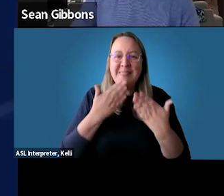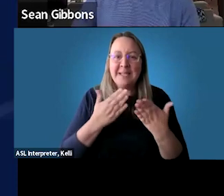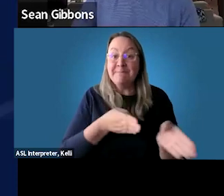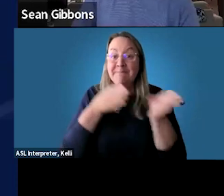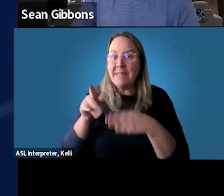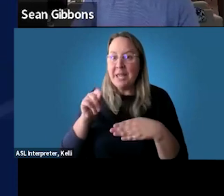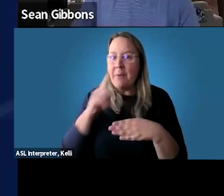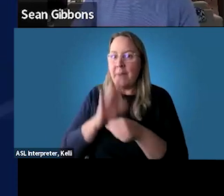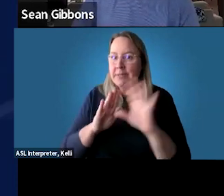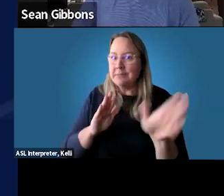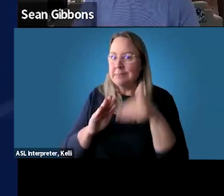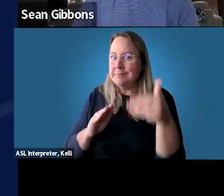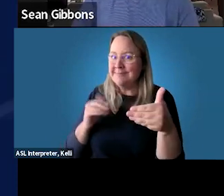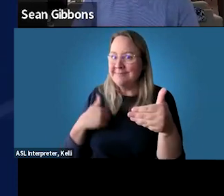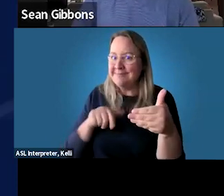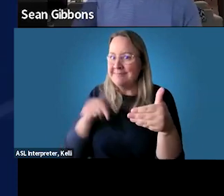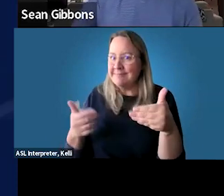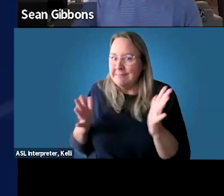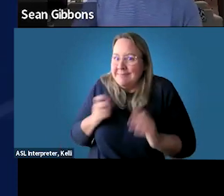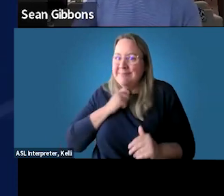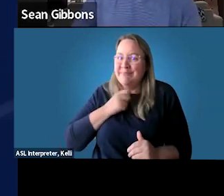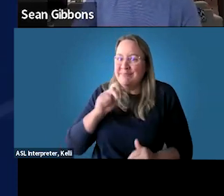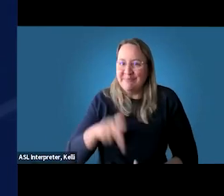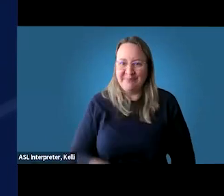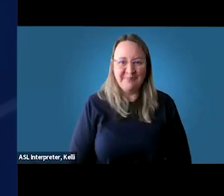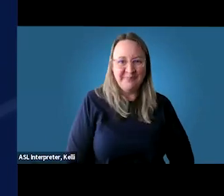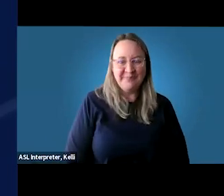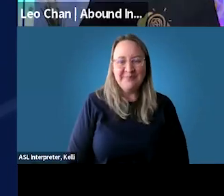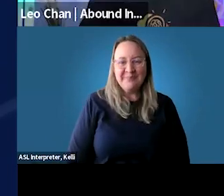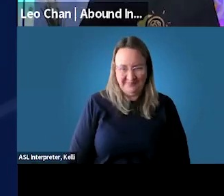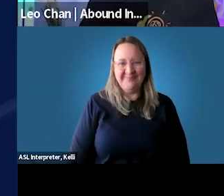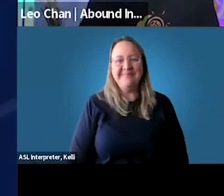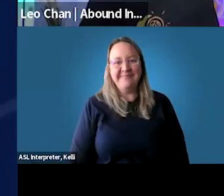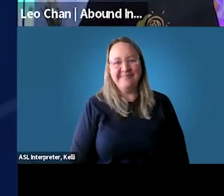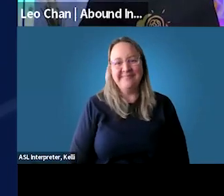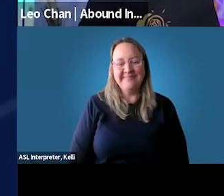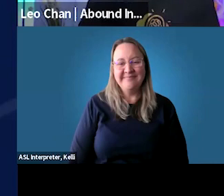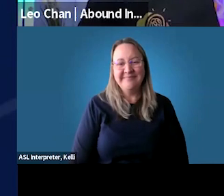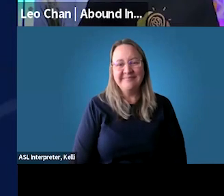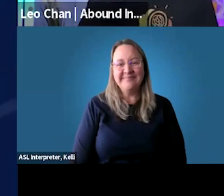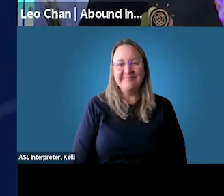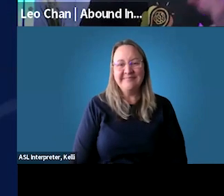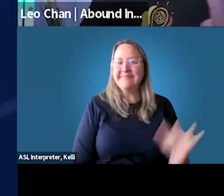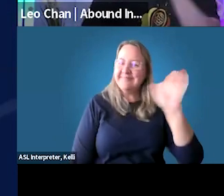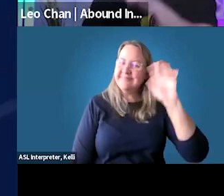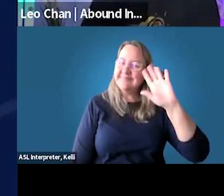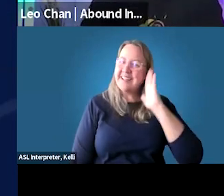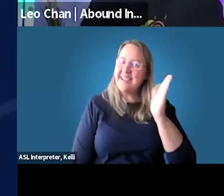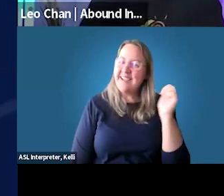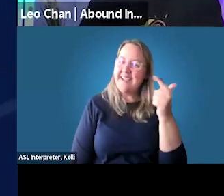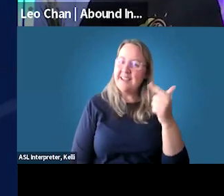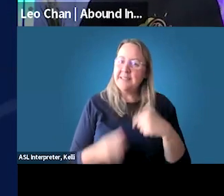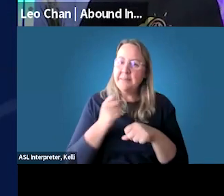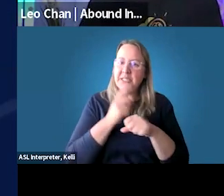Leo, I promise. Why don't you go ahead, man? I'm going to turn myself off. All right. Hey, everyone, let me just get